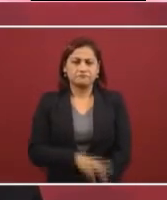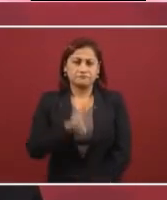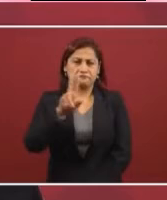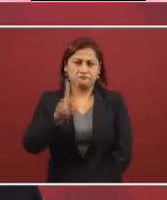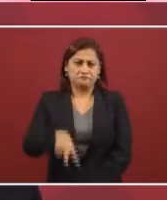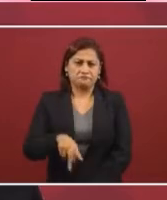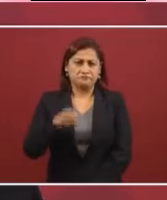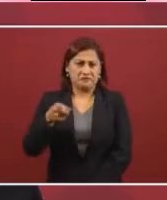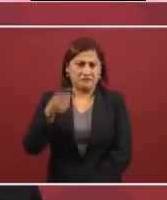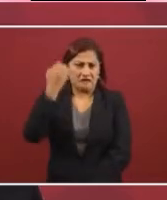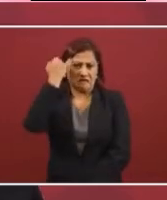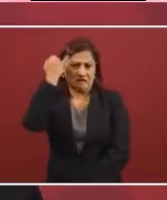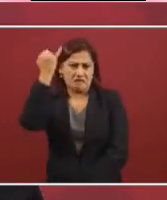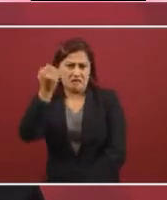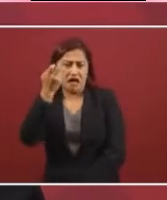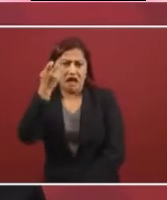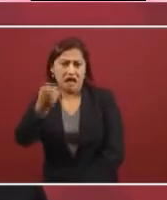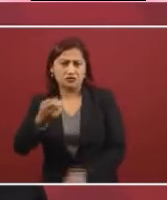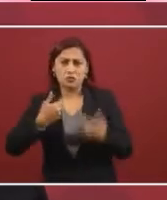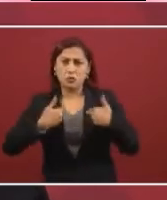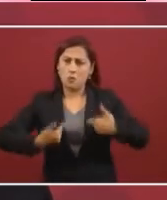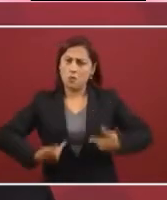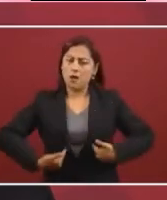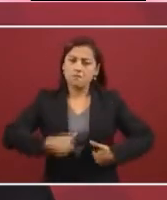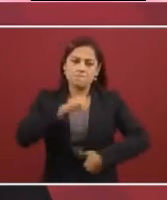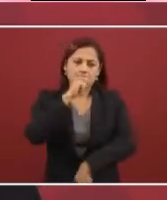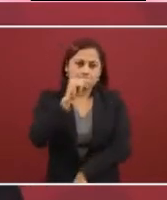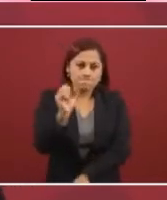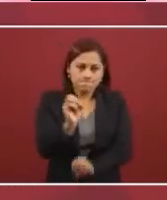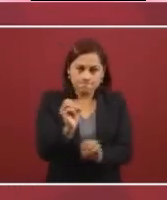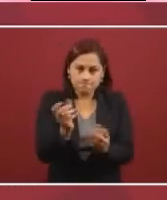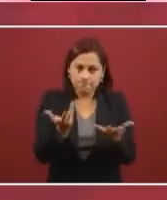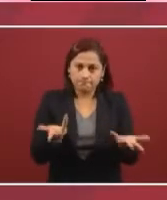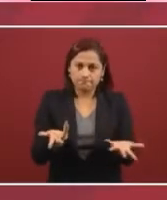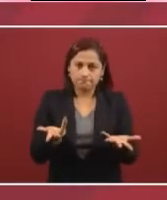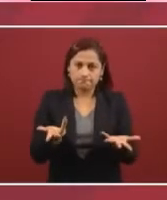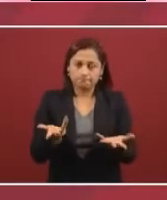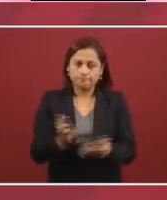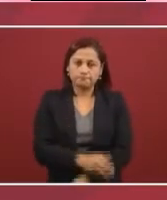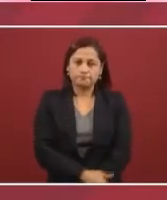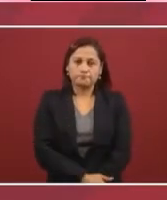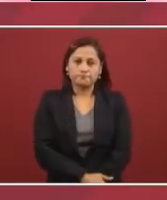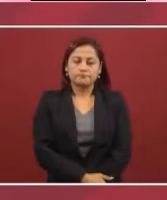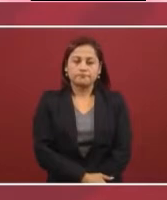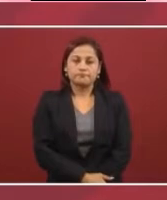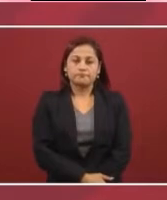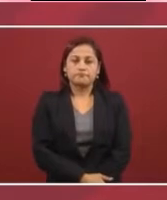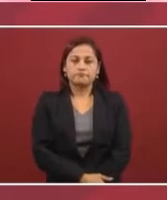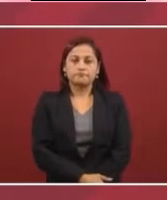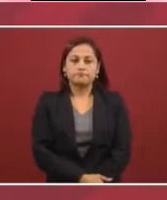And it's also very inhumane that those that have